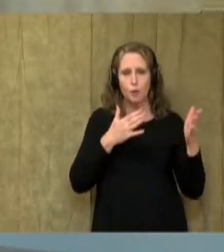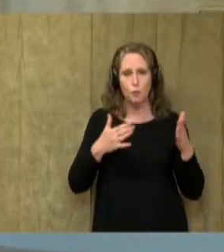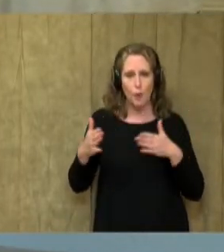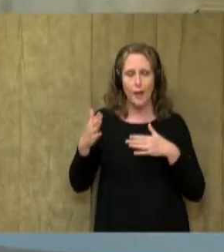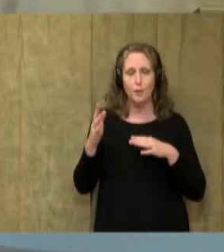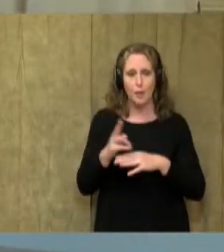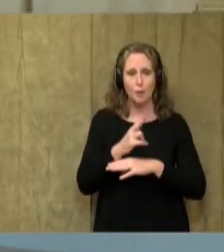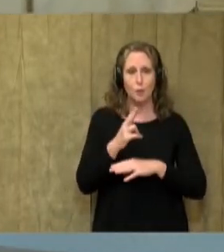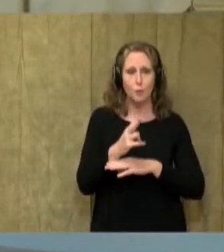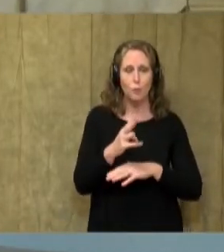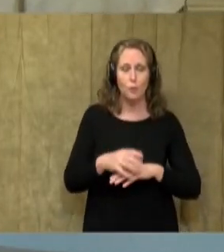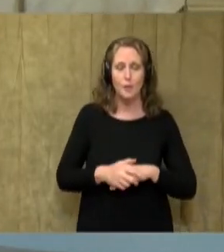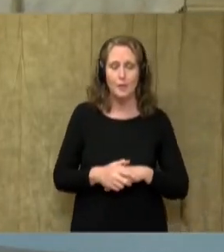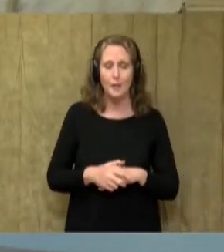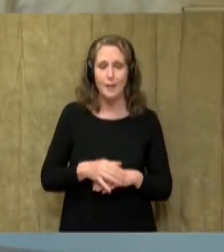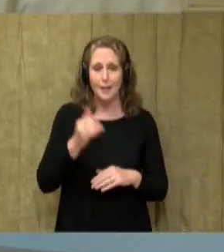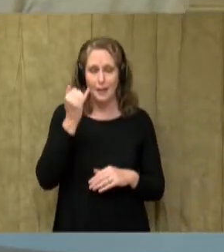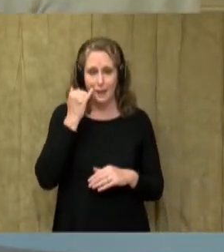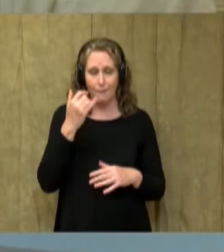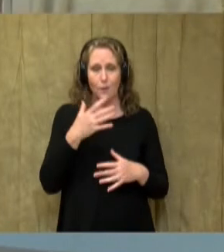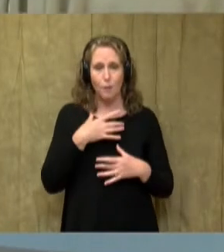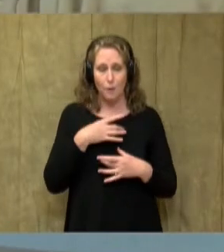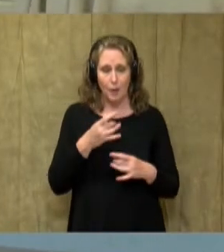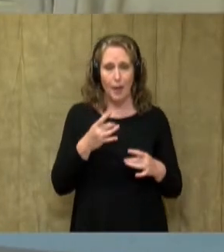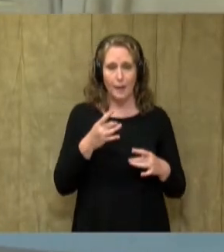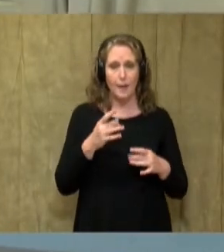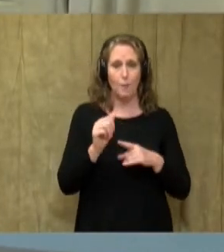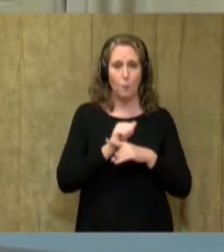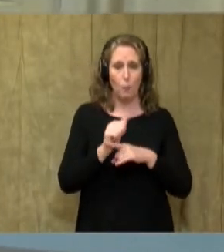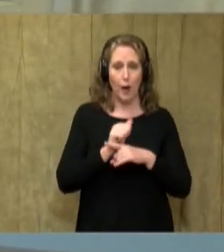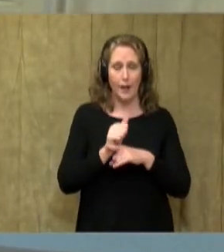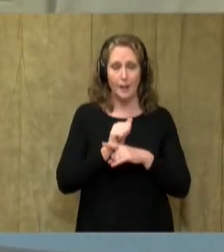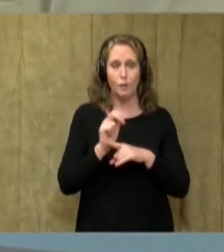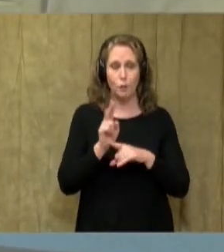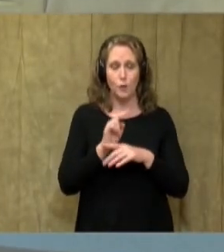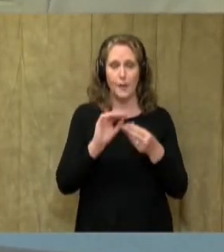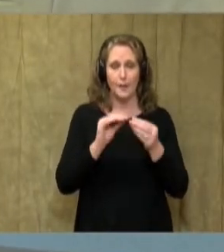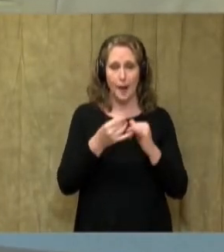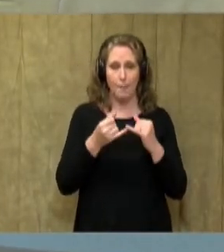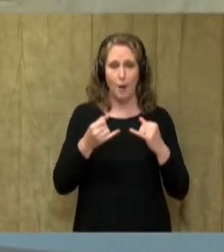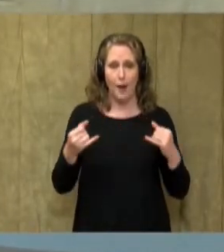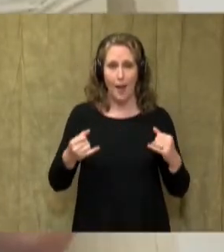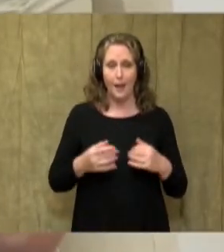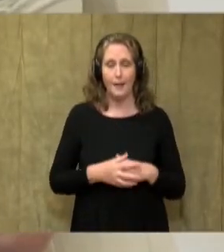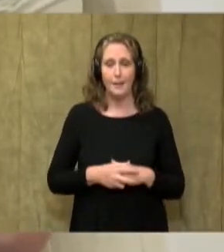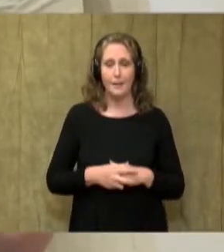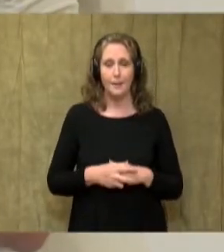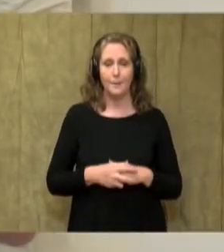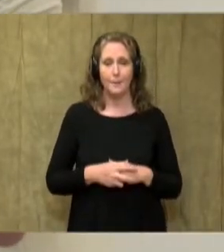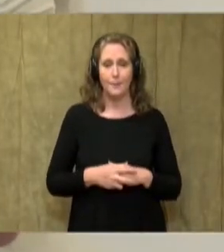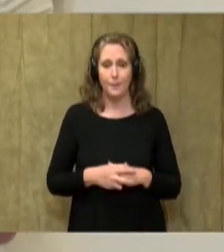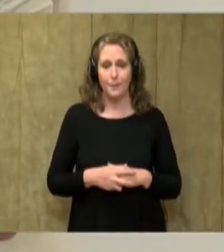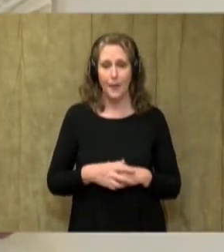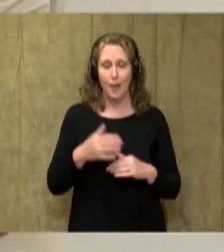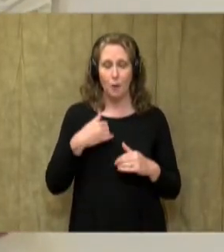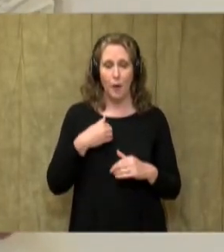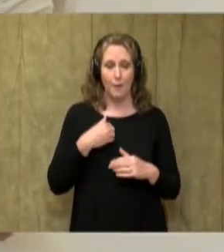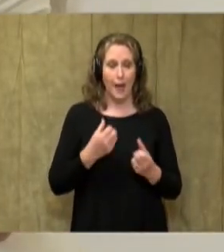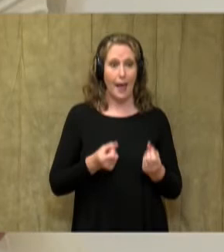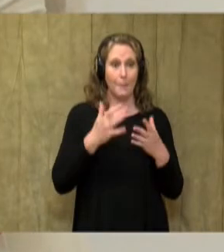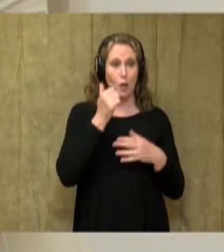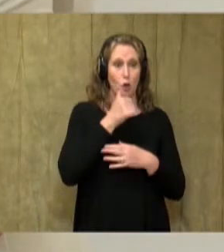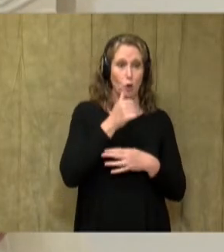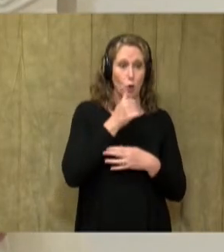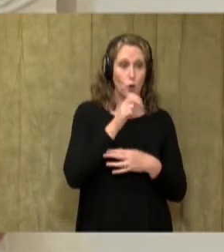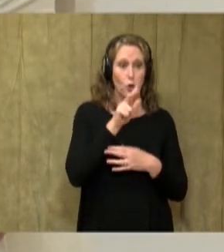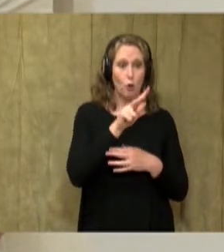to use if you would like to practice it more. Okay, so remember, we have 327